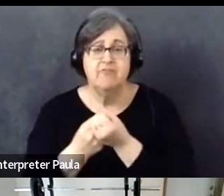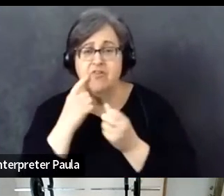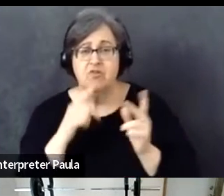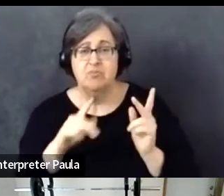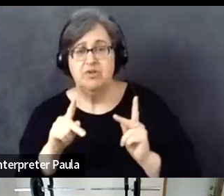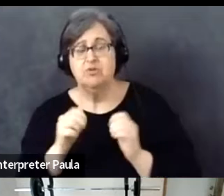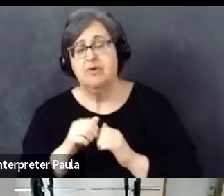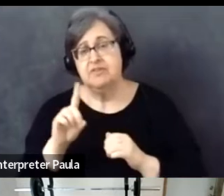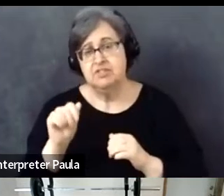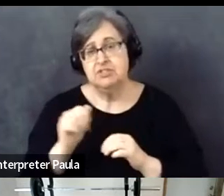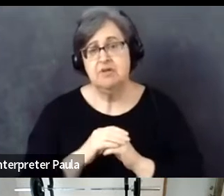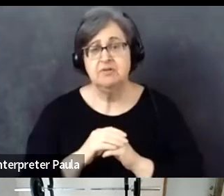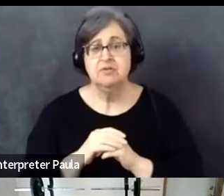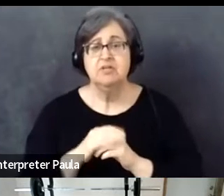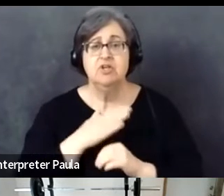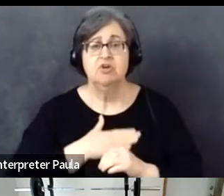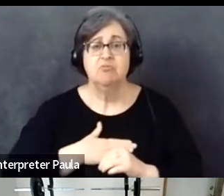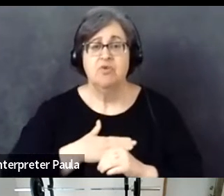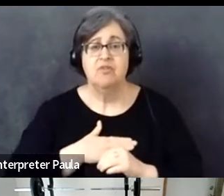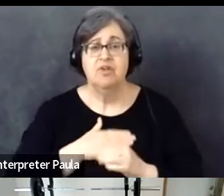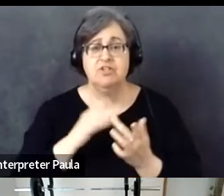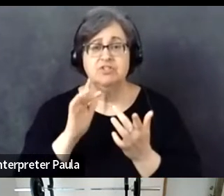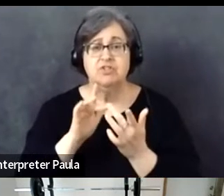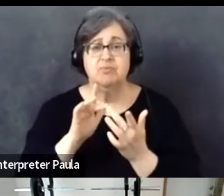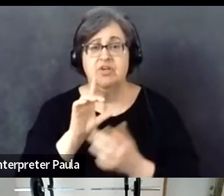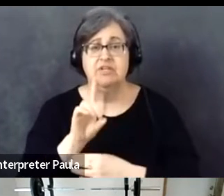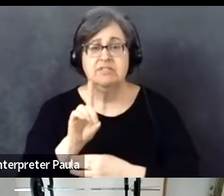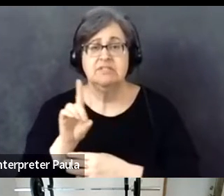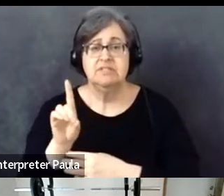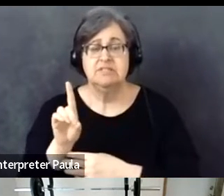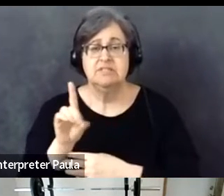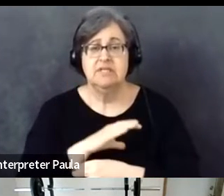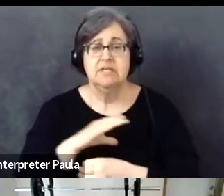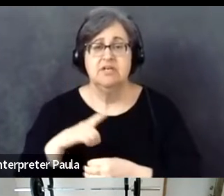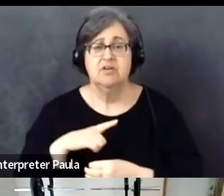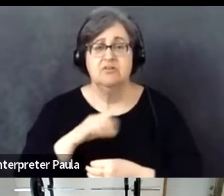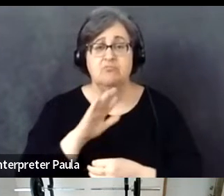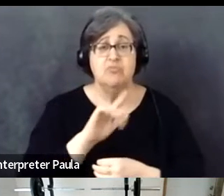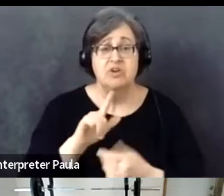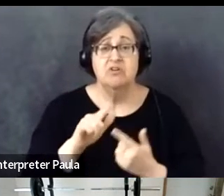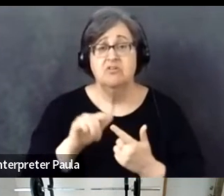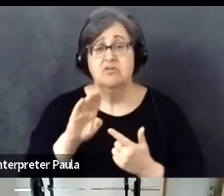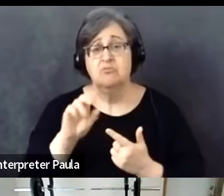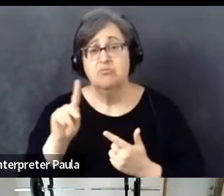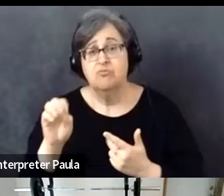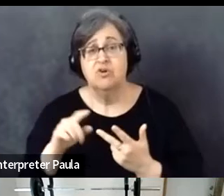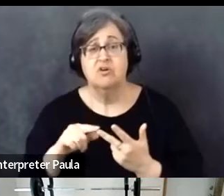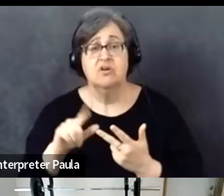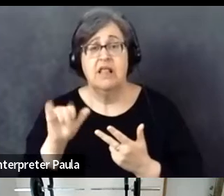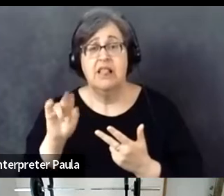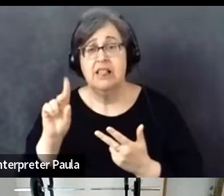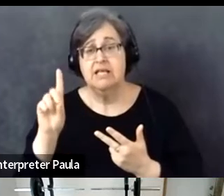with disabilities, please reach out to the DD Council, Bill, Brooke, Lindsay, or